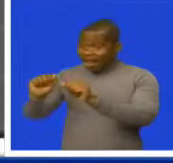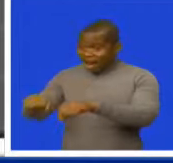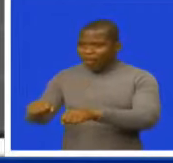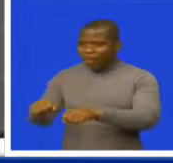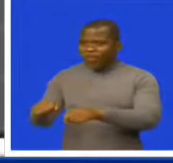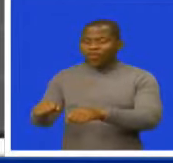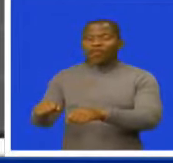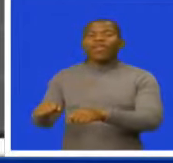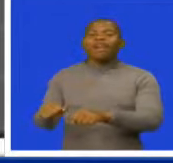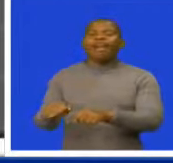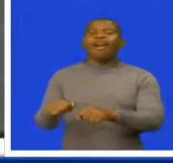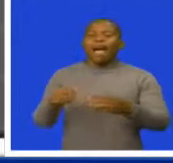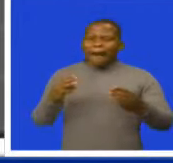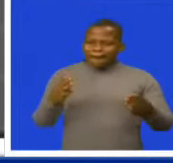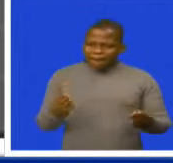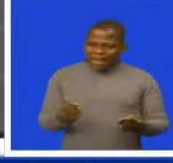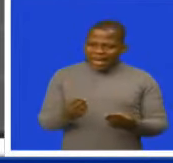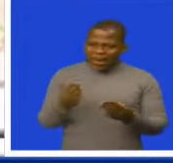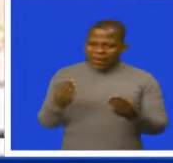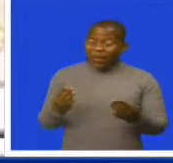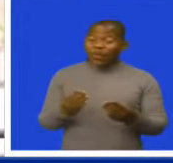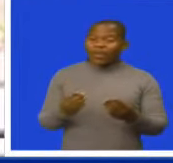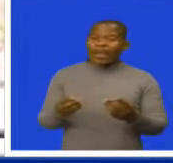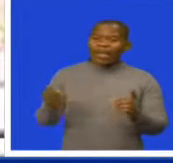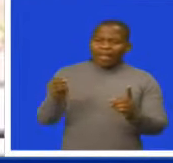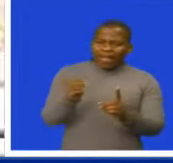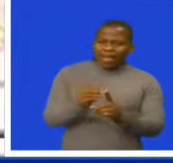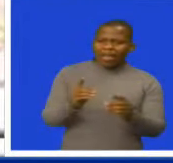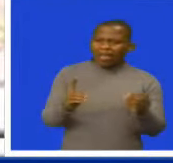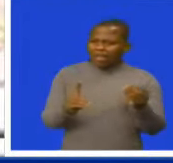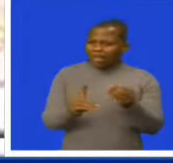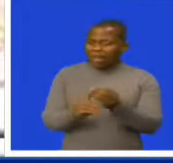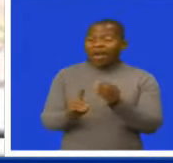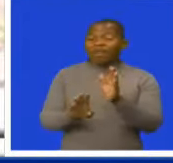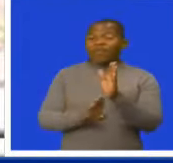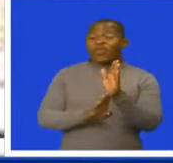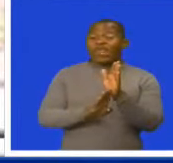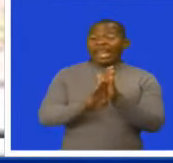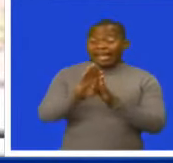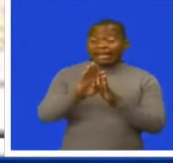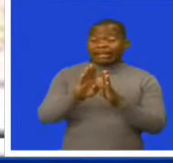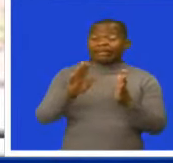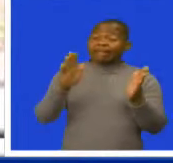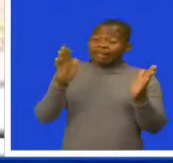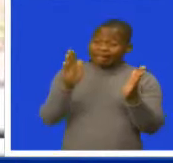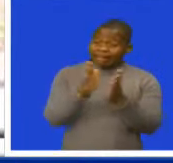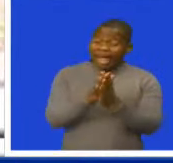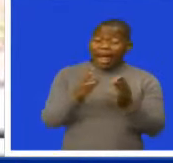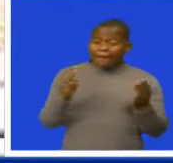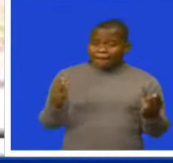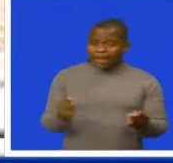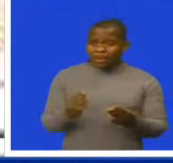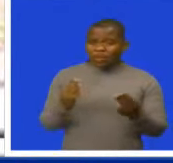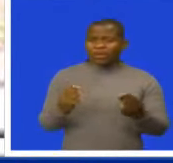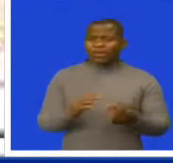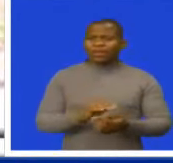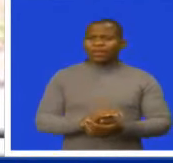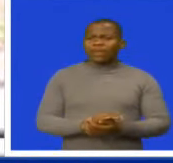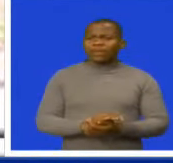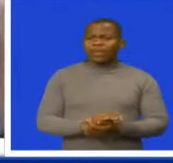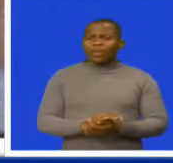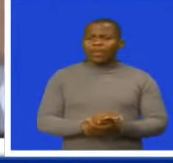tikhuphuke ngebantfu labalishumi nakunye. Lufundzisa ngetempilo enhlanganweni emhlabhlangeni etempilo uDokotela